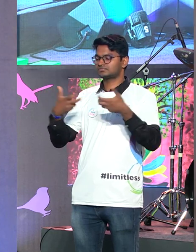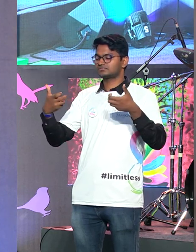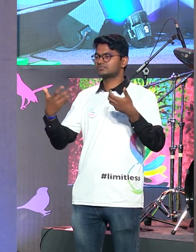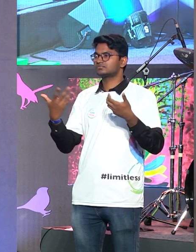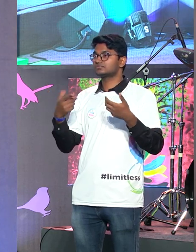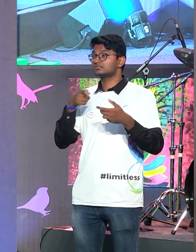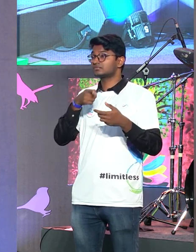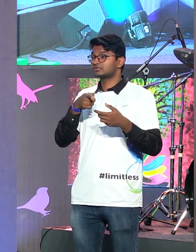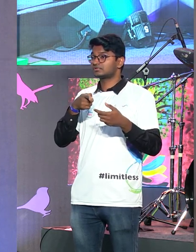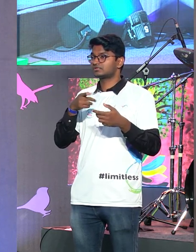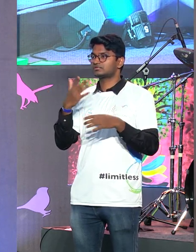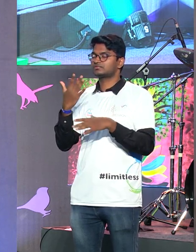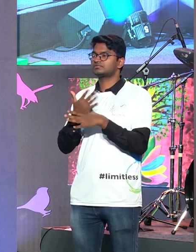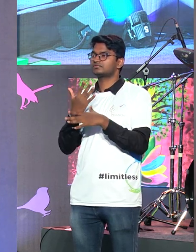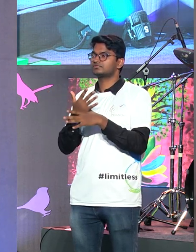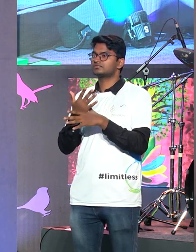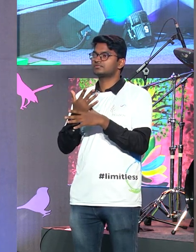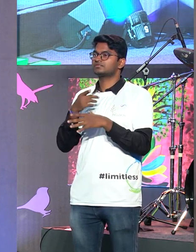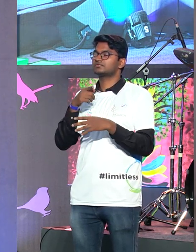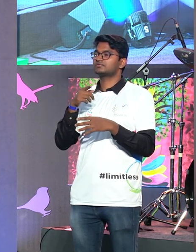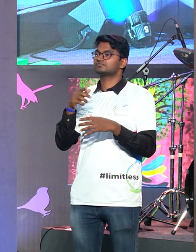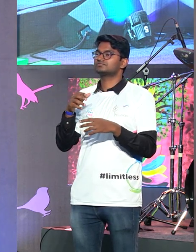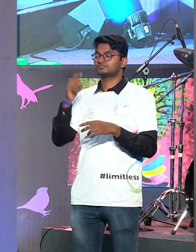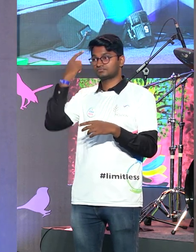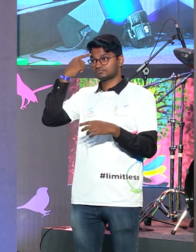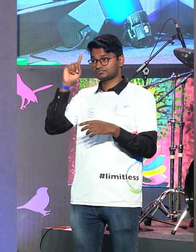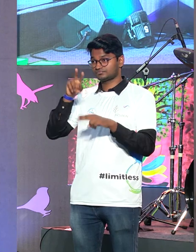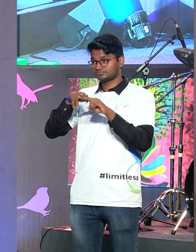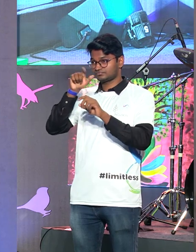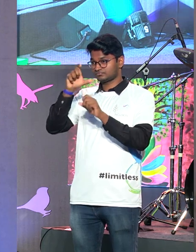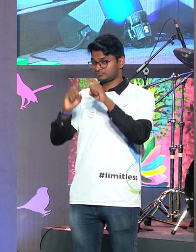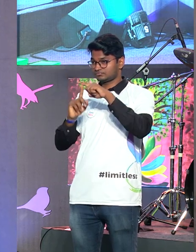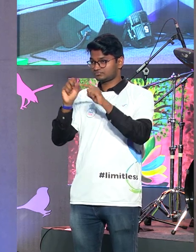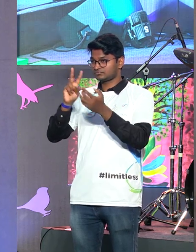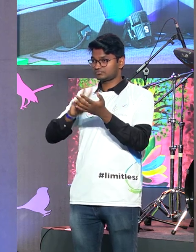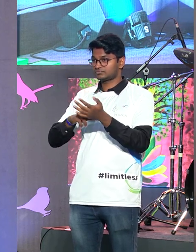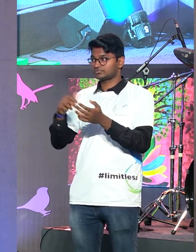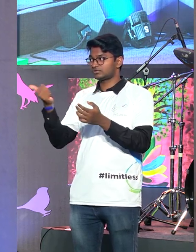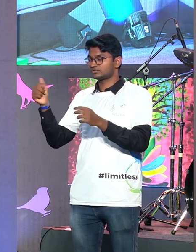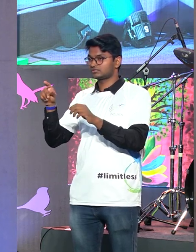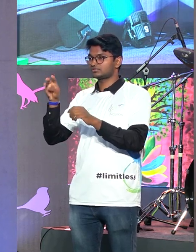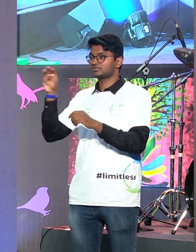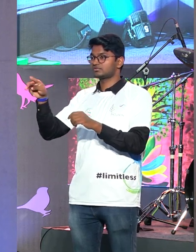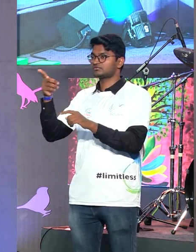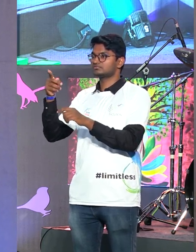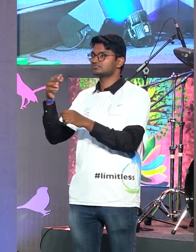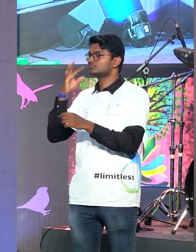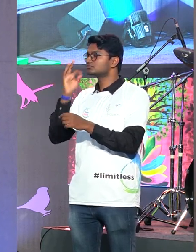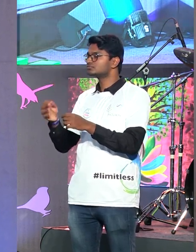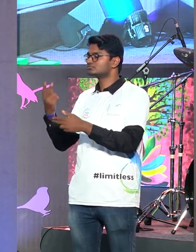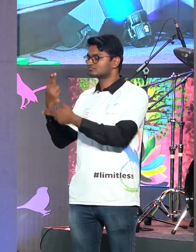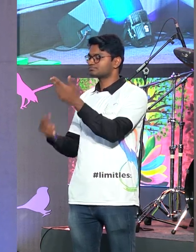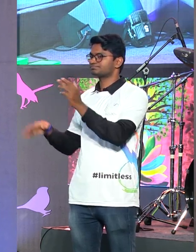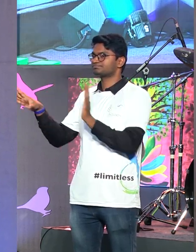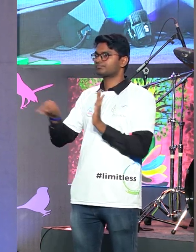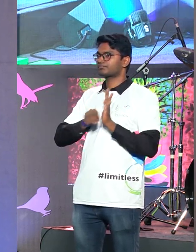of fiction based on 1,000 true stories. So it was not that I had taken a character and I had put it in the film. It was part